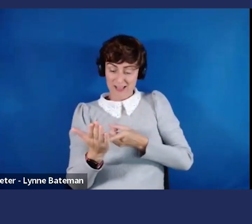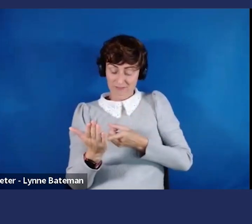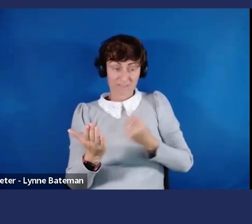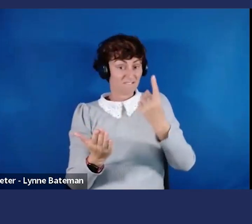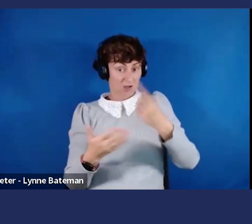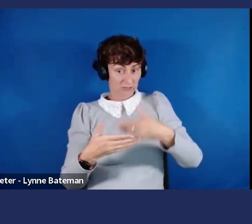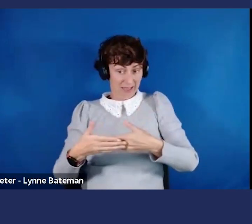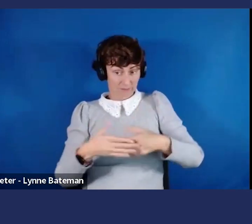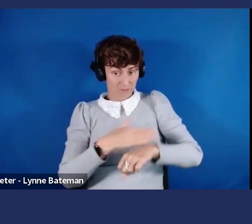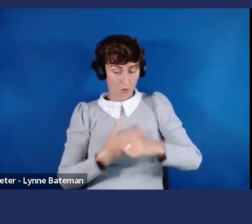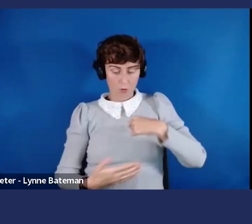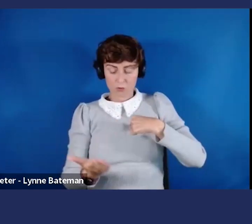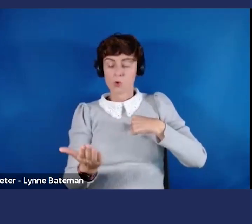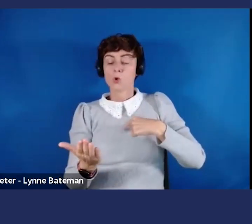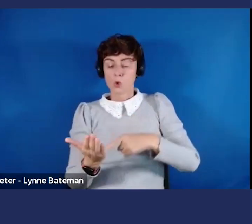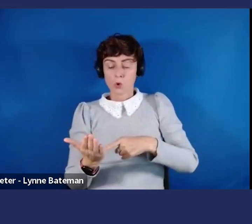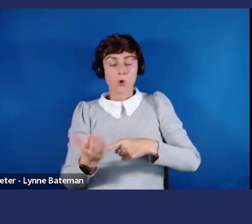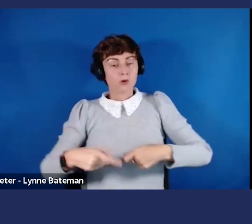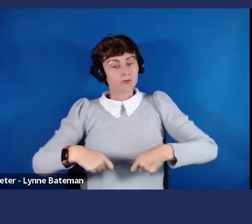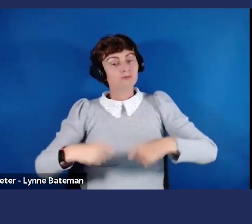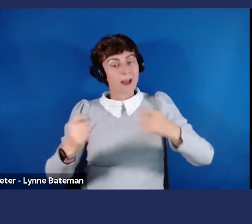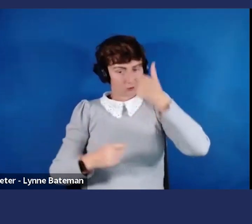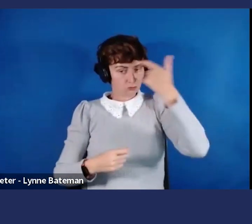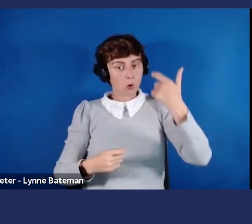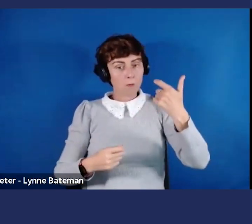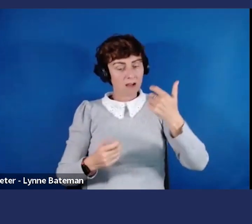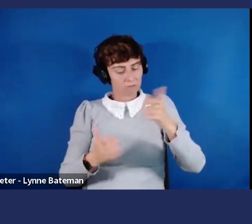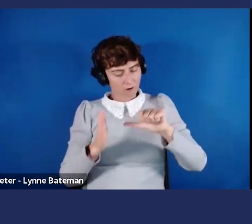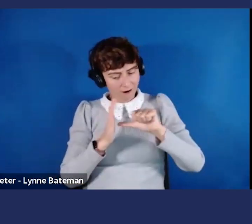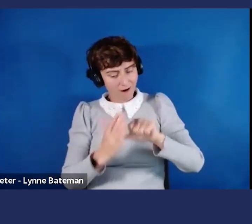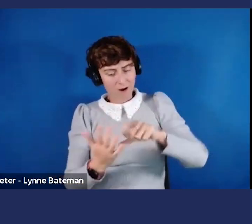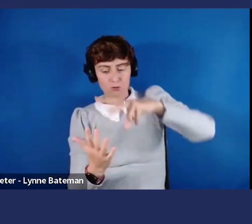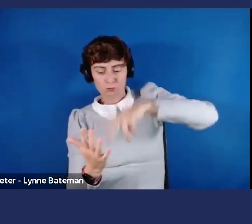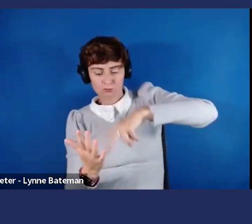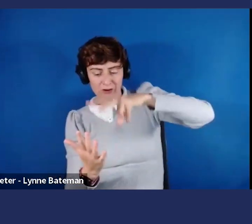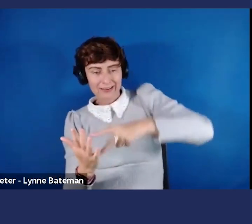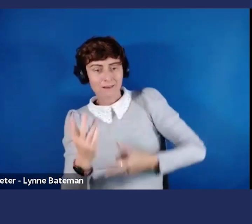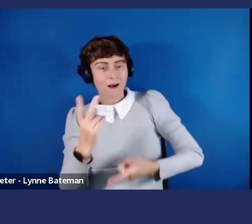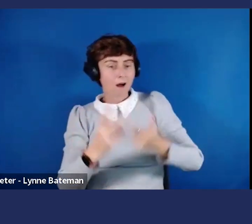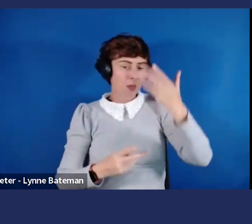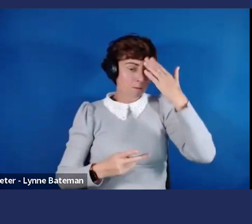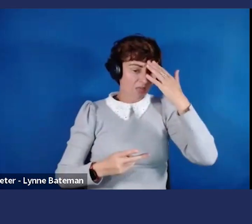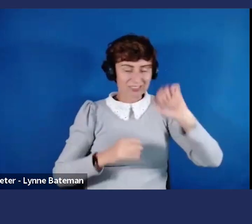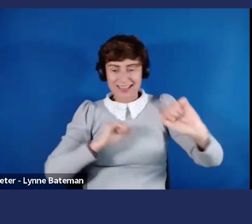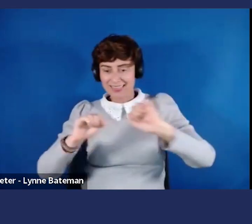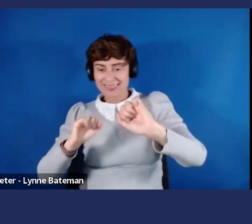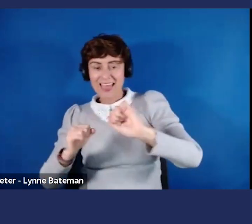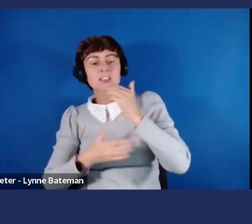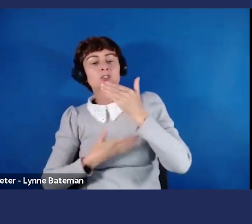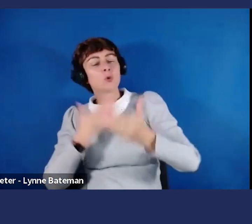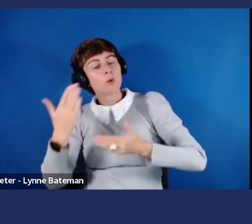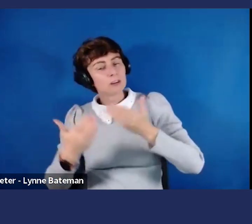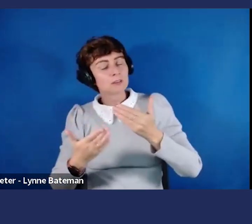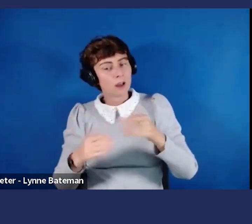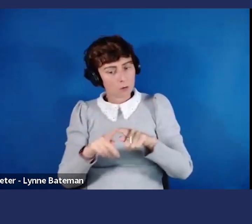first child. So not only was it hard to read the experiences of other mothers and birthing people, but the impact